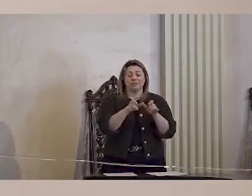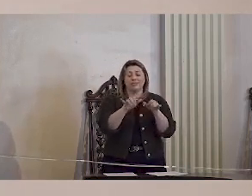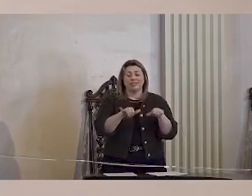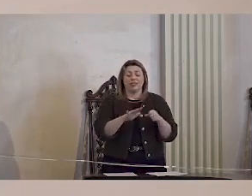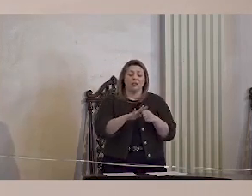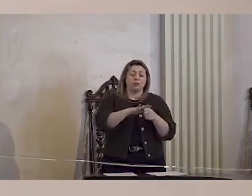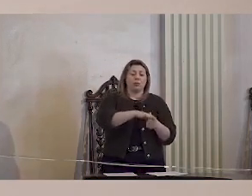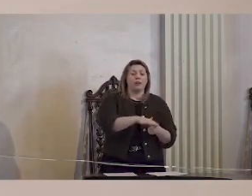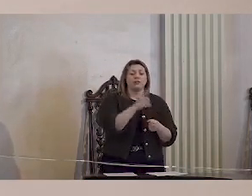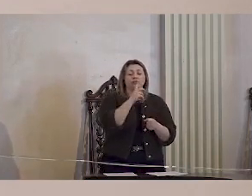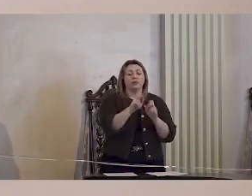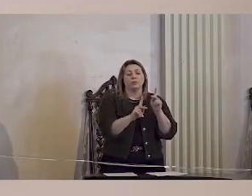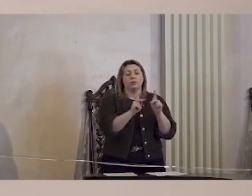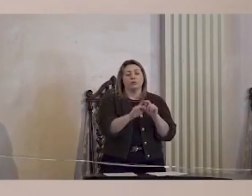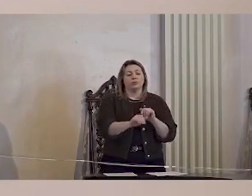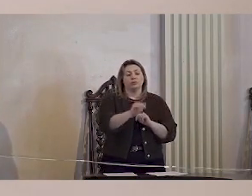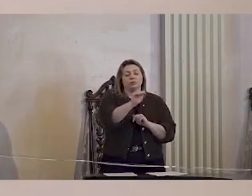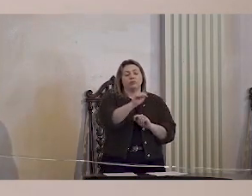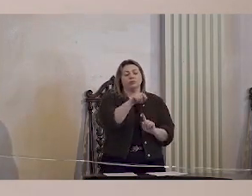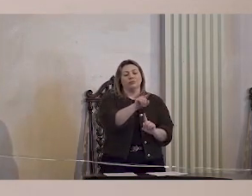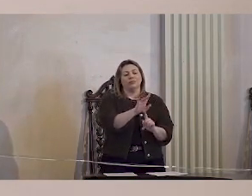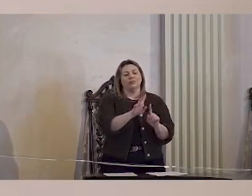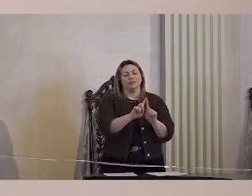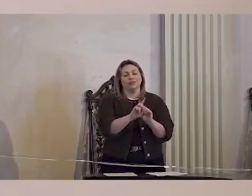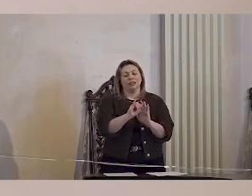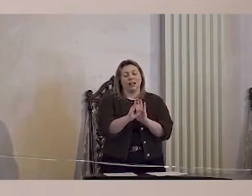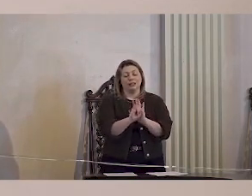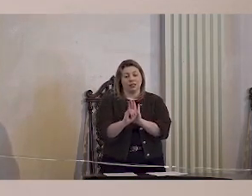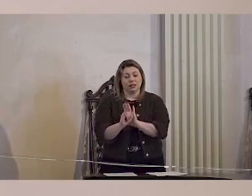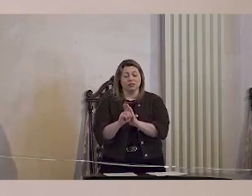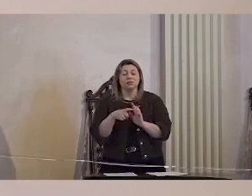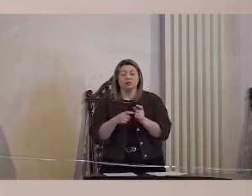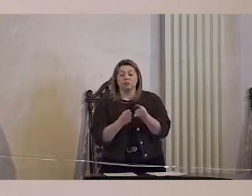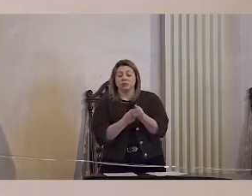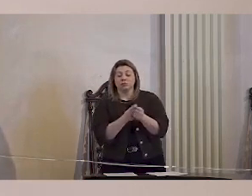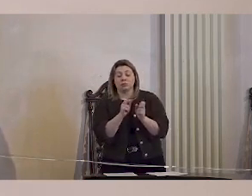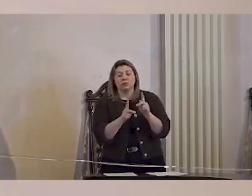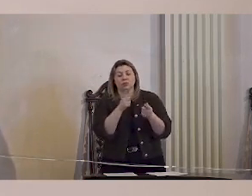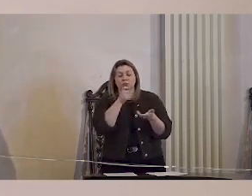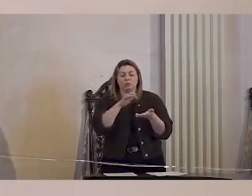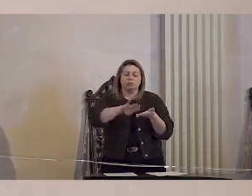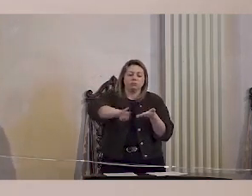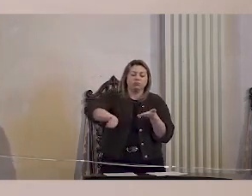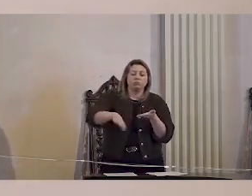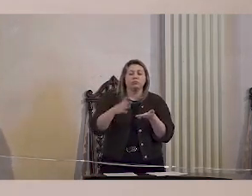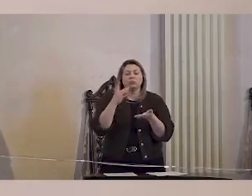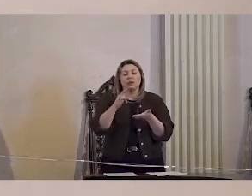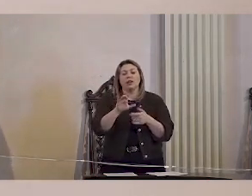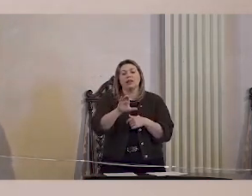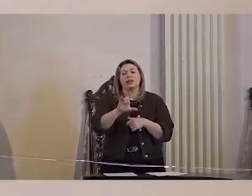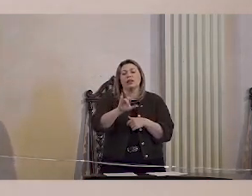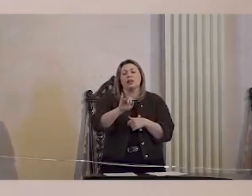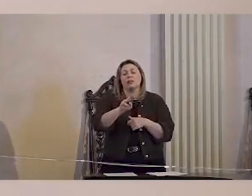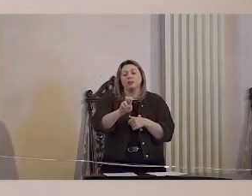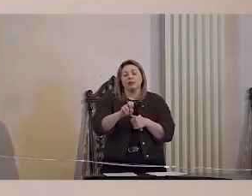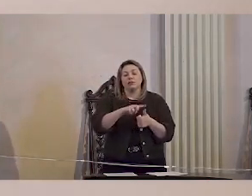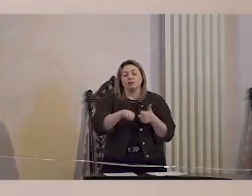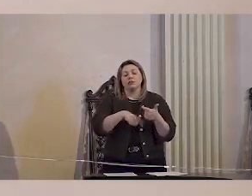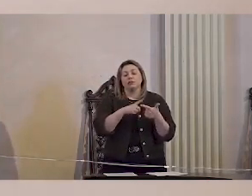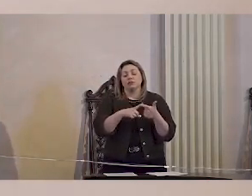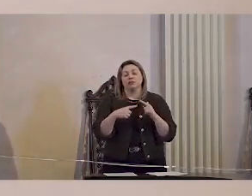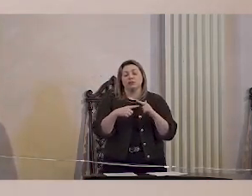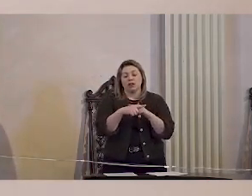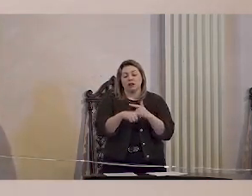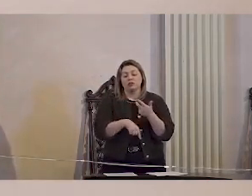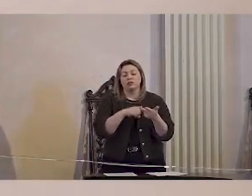people based on identities. They support people displaced due to climate, conflict,